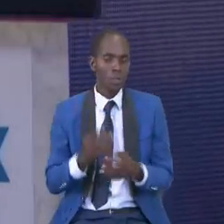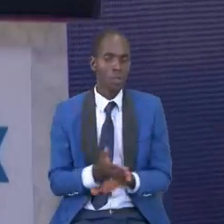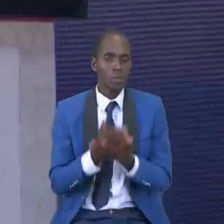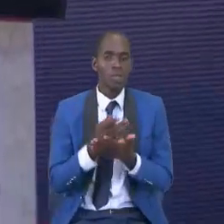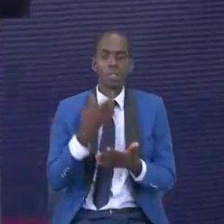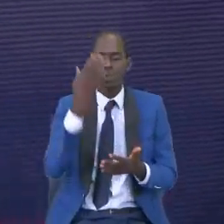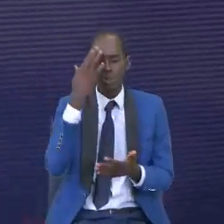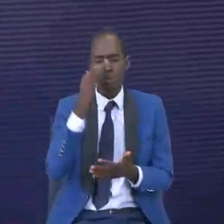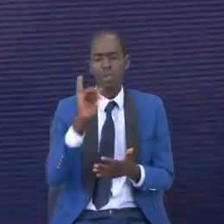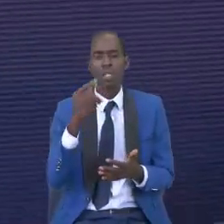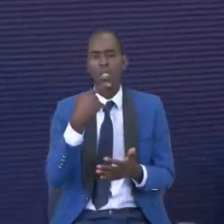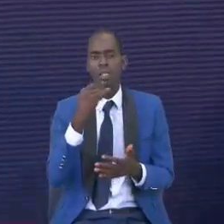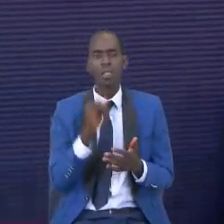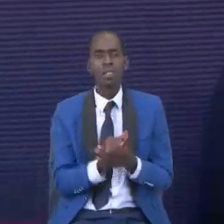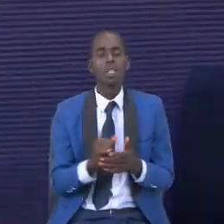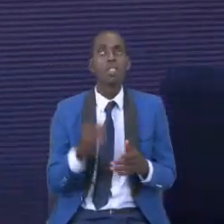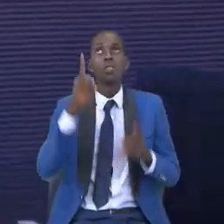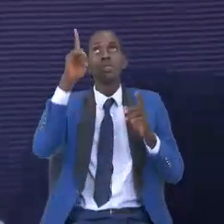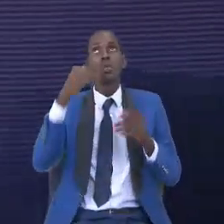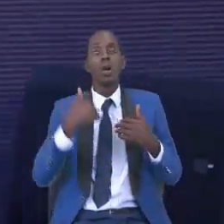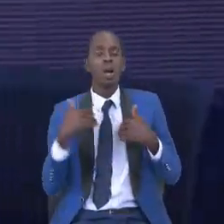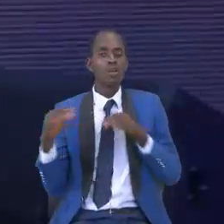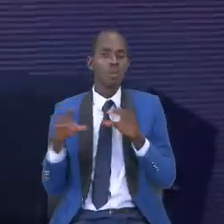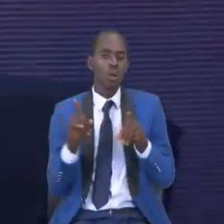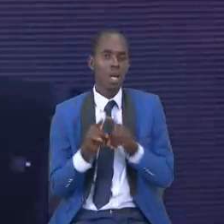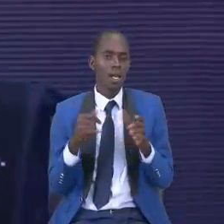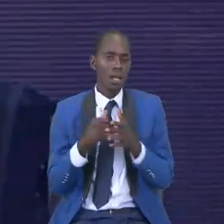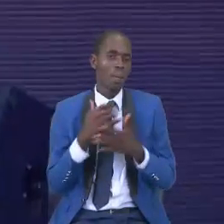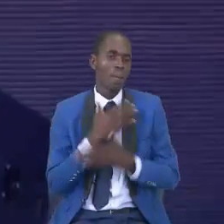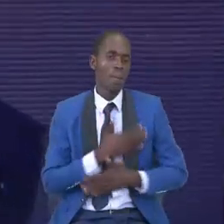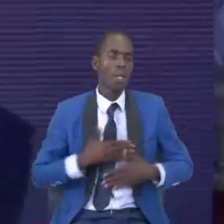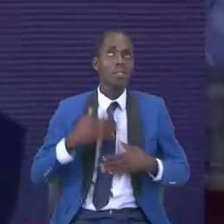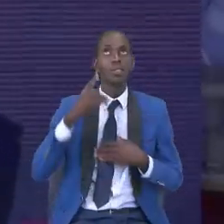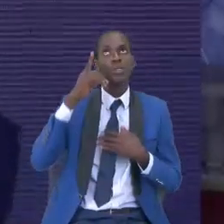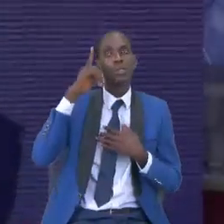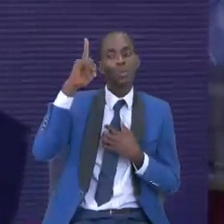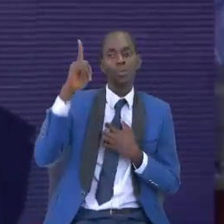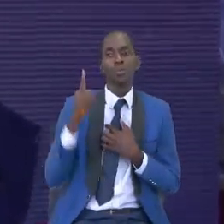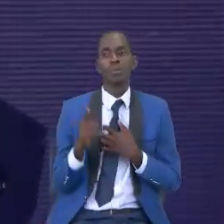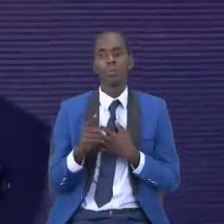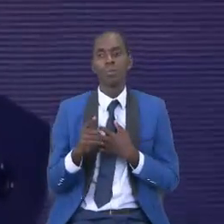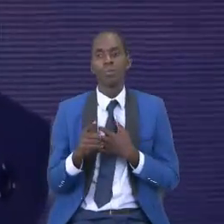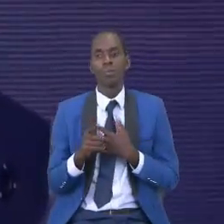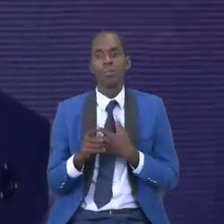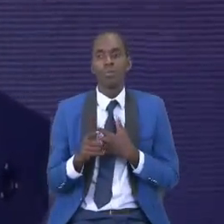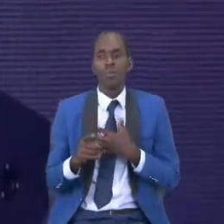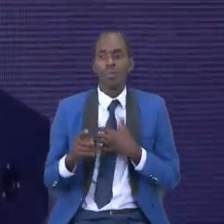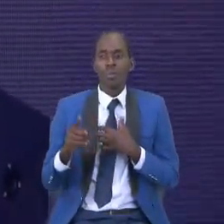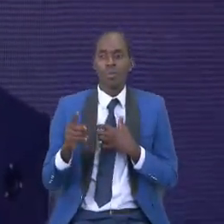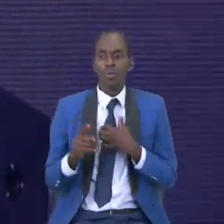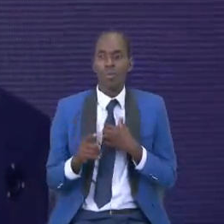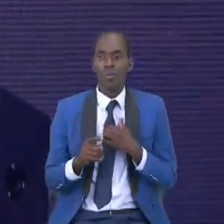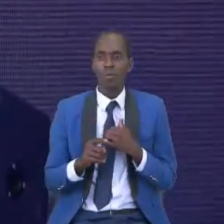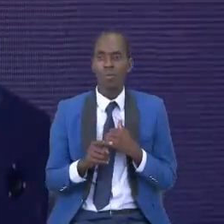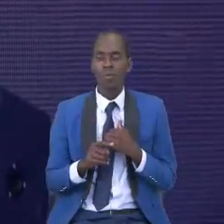If we understand in our lives, whatever is happening, Lord, thou hast done